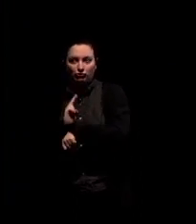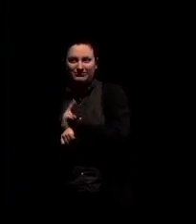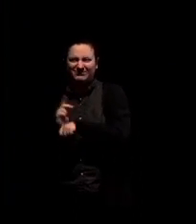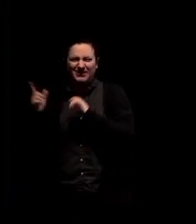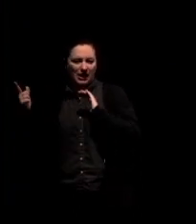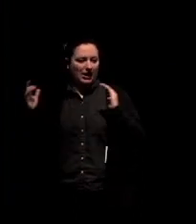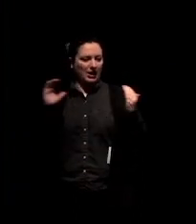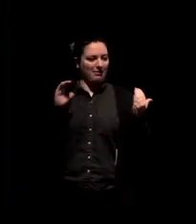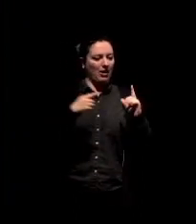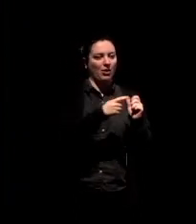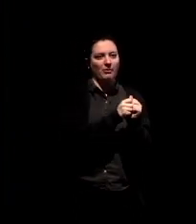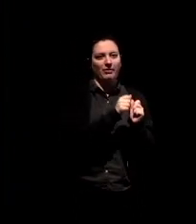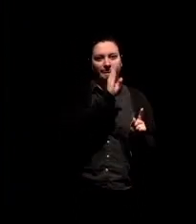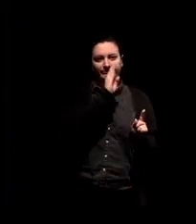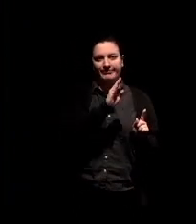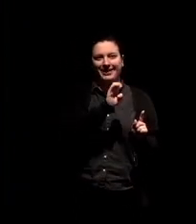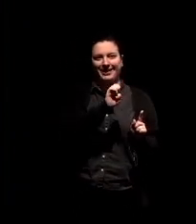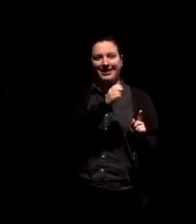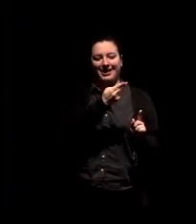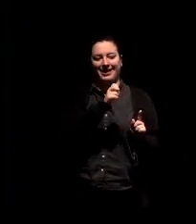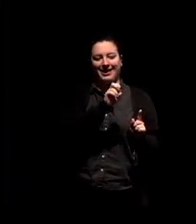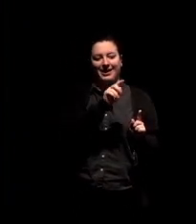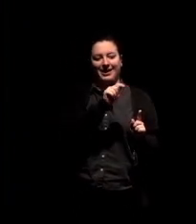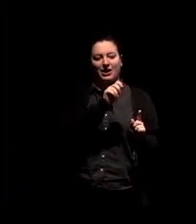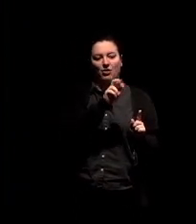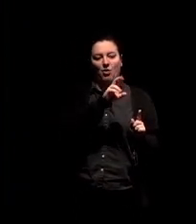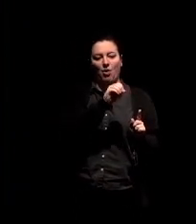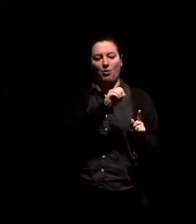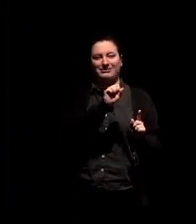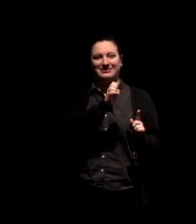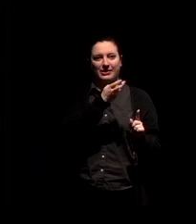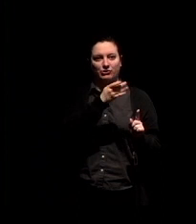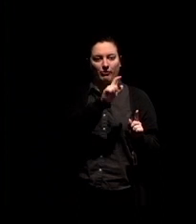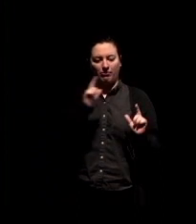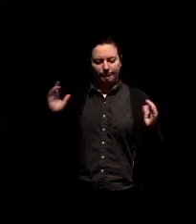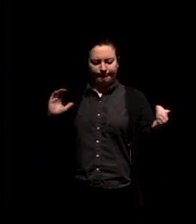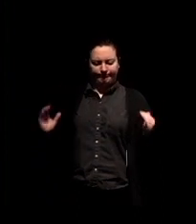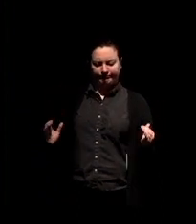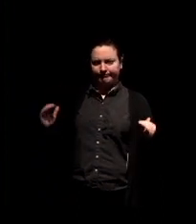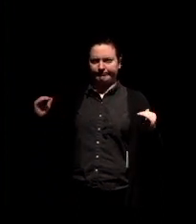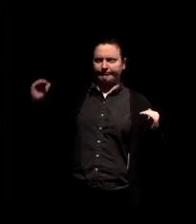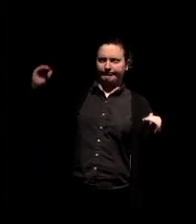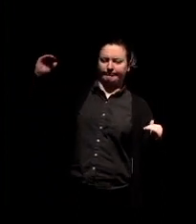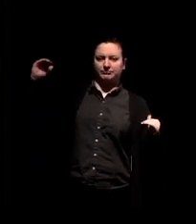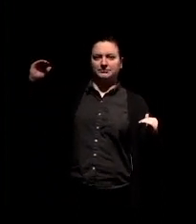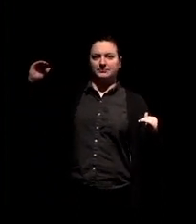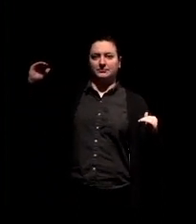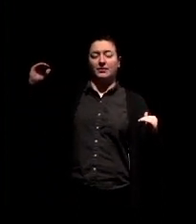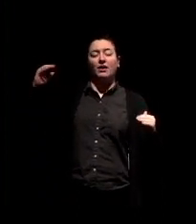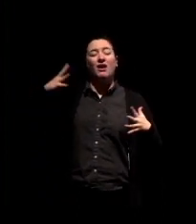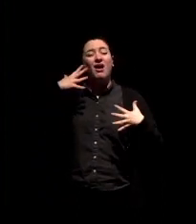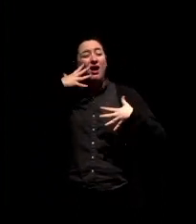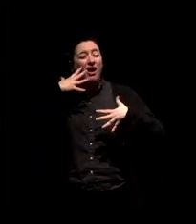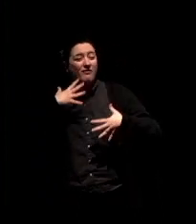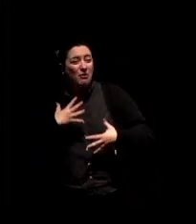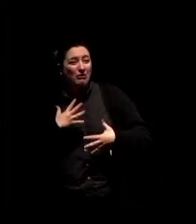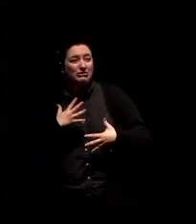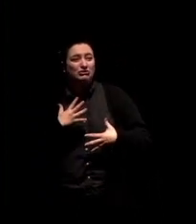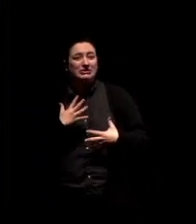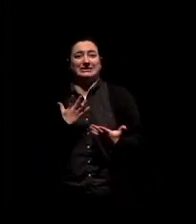heterosexual counterparts. Unfortunately, we haven't had good health information on transgender populations